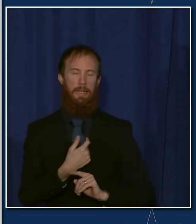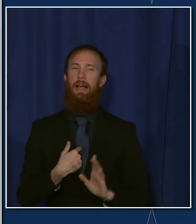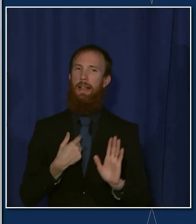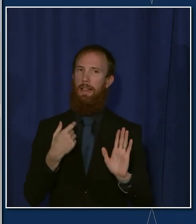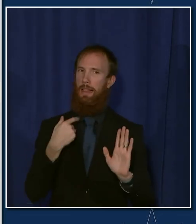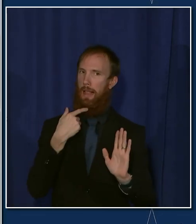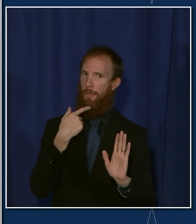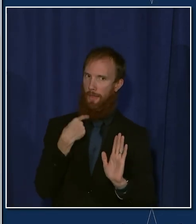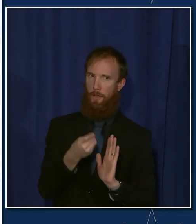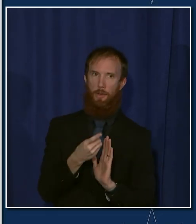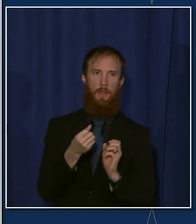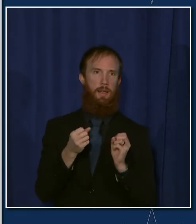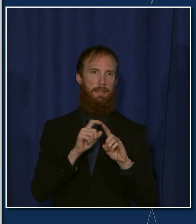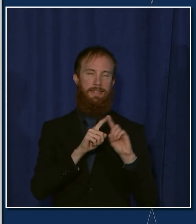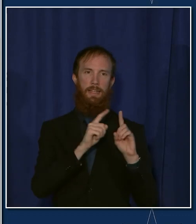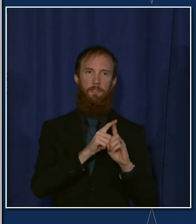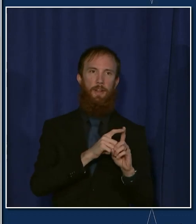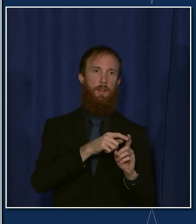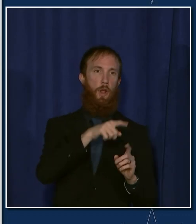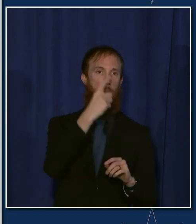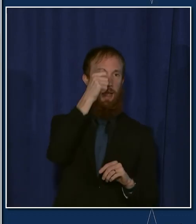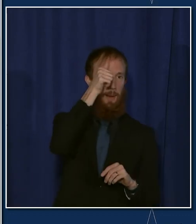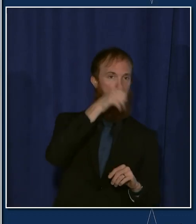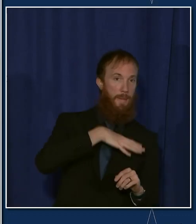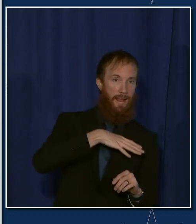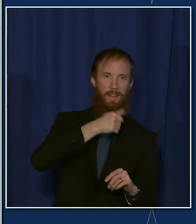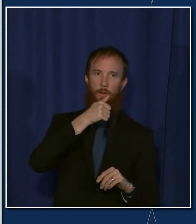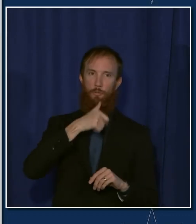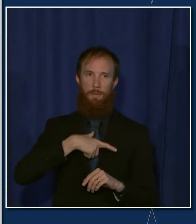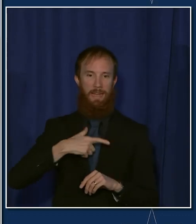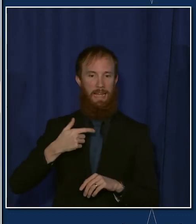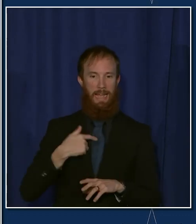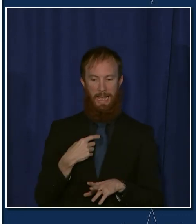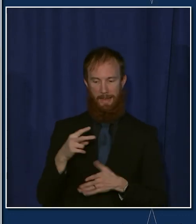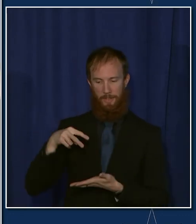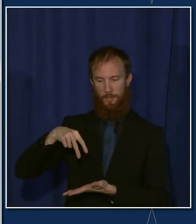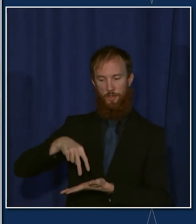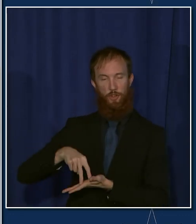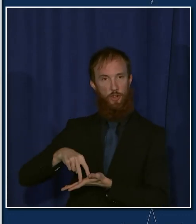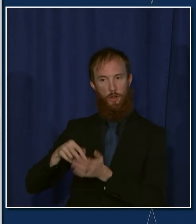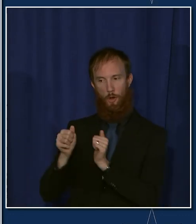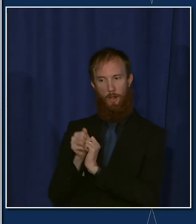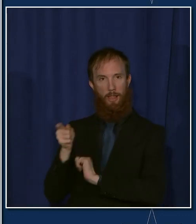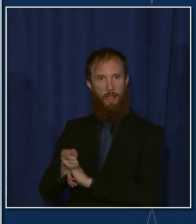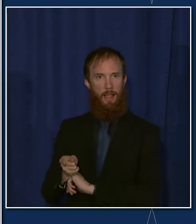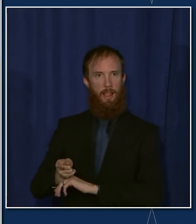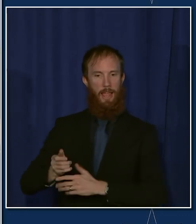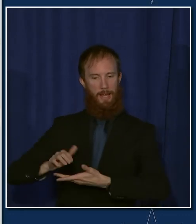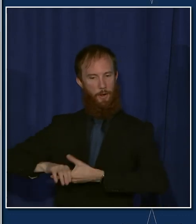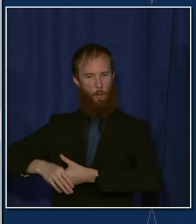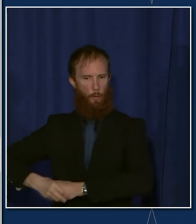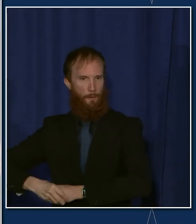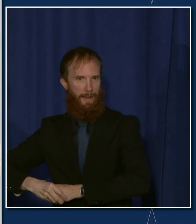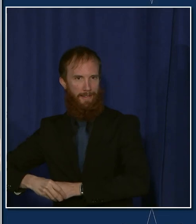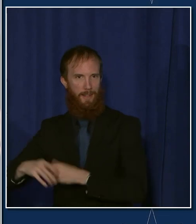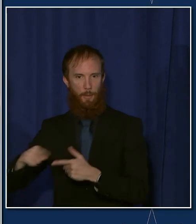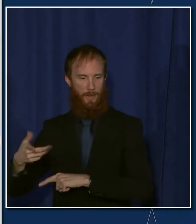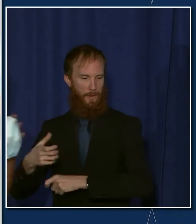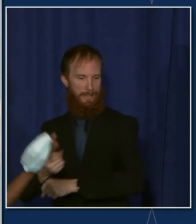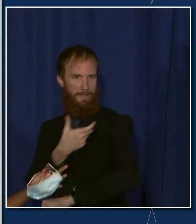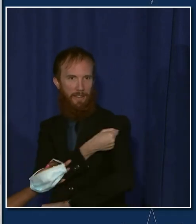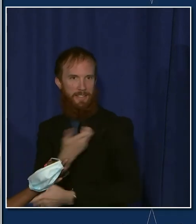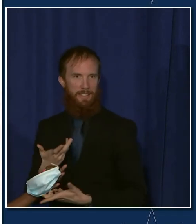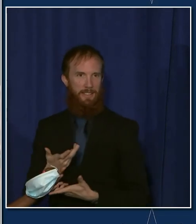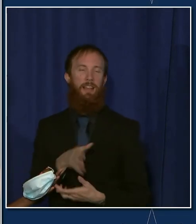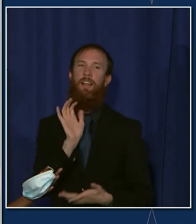men and Black women I have stood there and held their hand while they get the vaccine. And that is important because now that person knows it's not